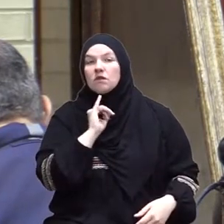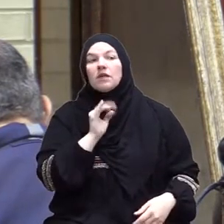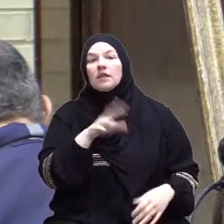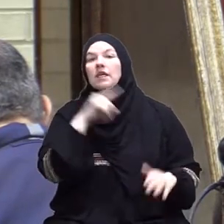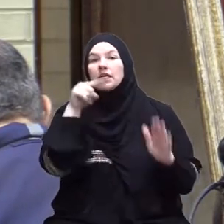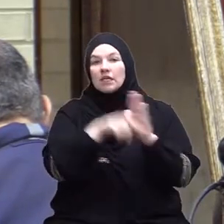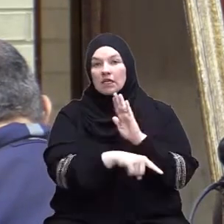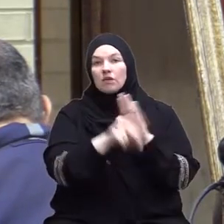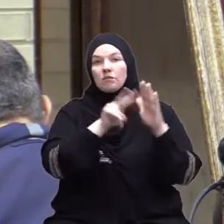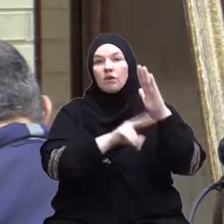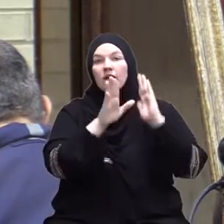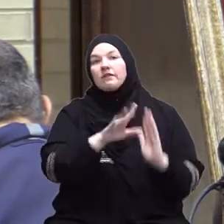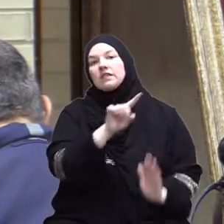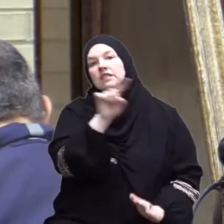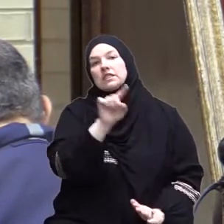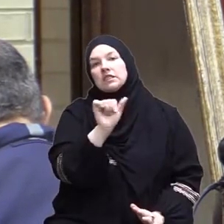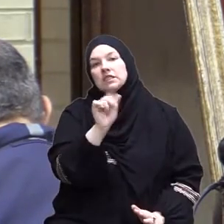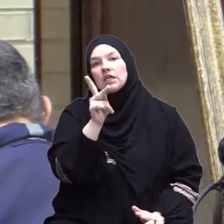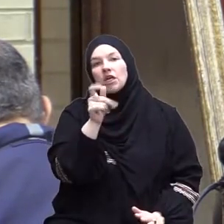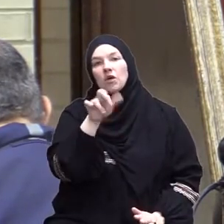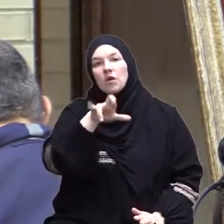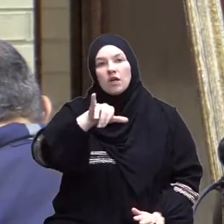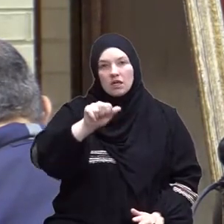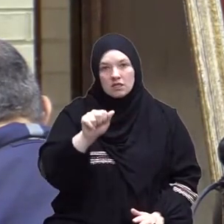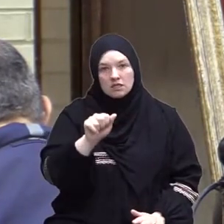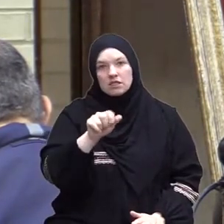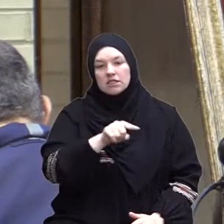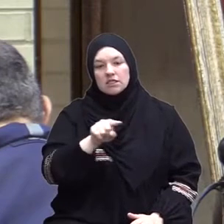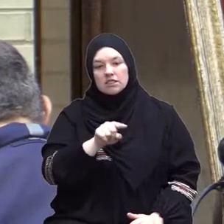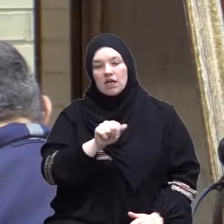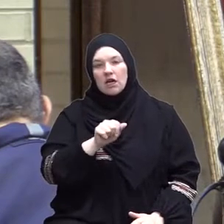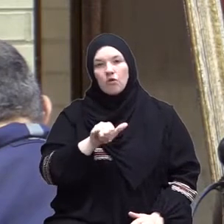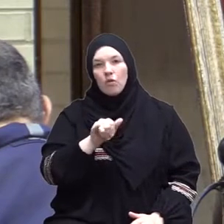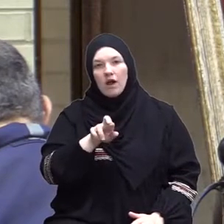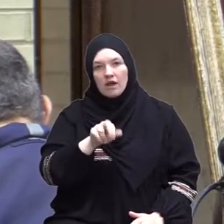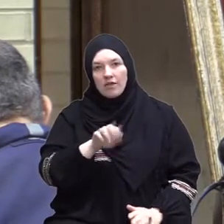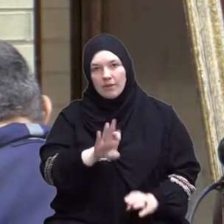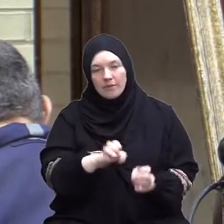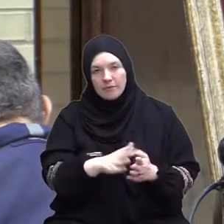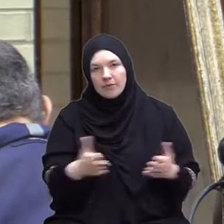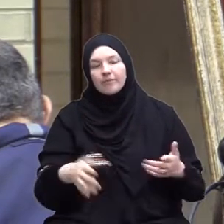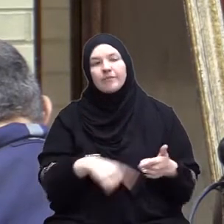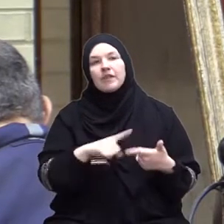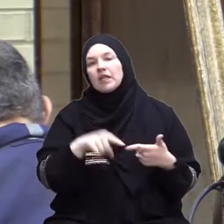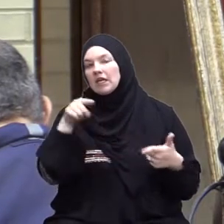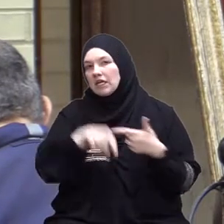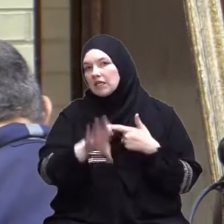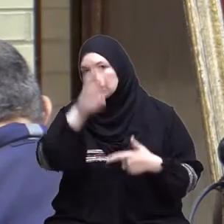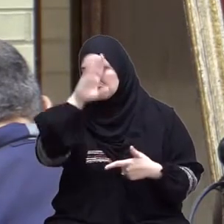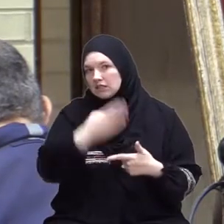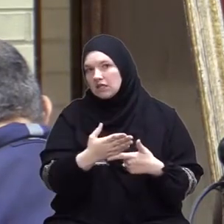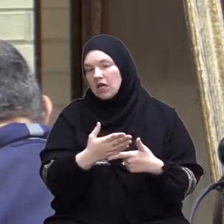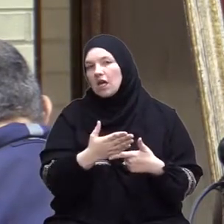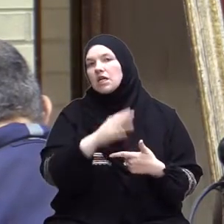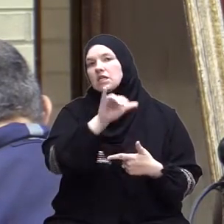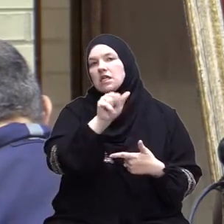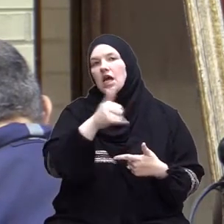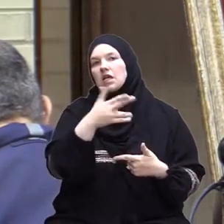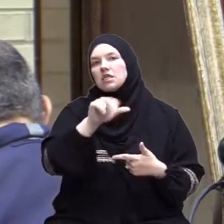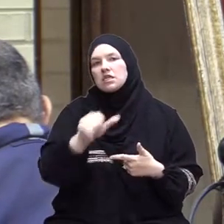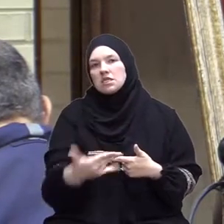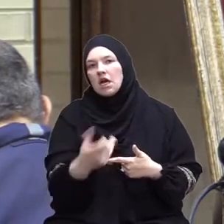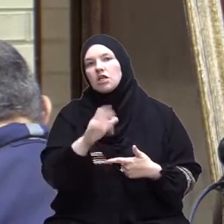killed Prophet Zechariah, named Zechariah in their book. They killed his son Yahya, John the Baptist, in their